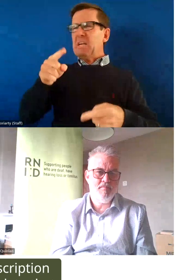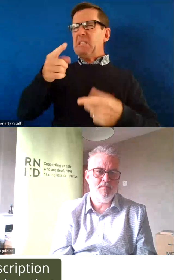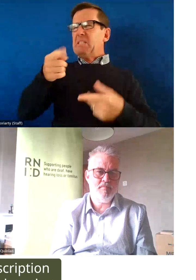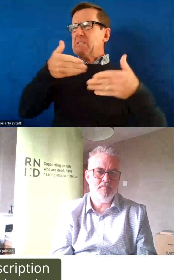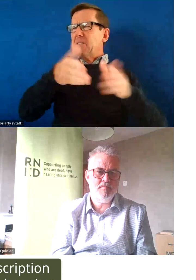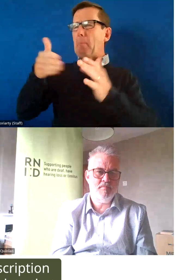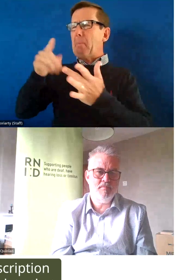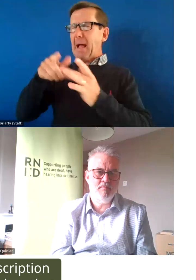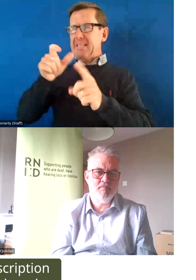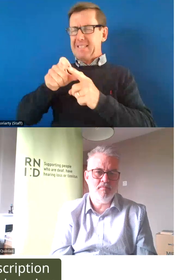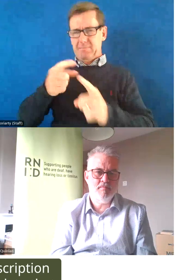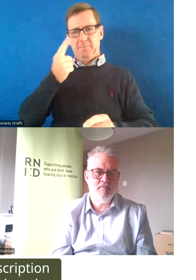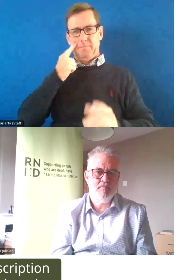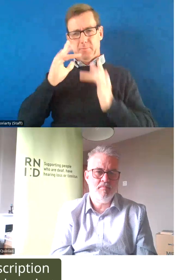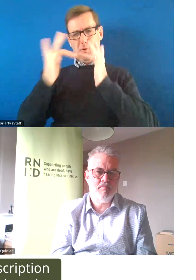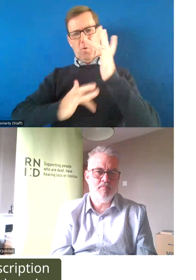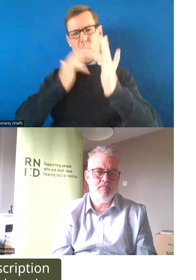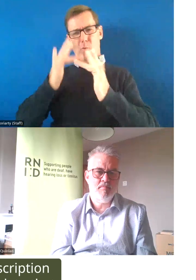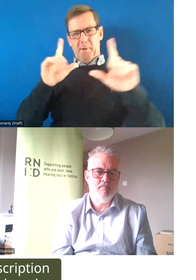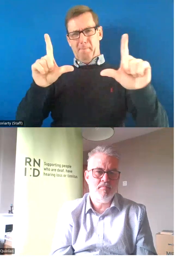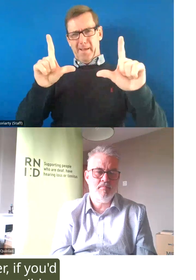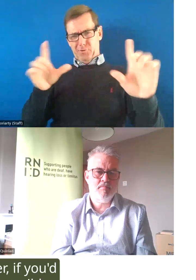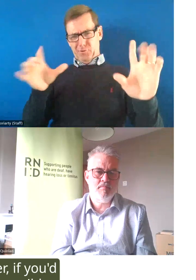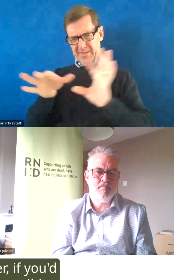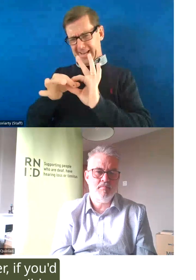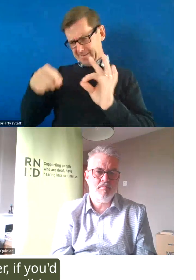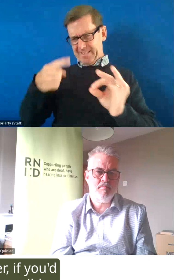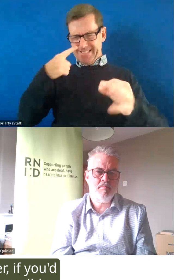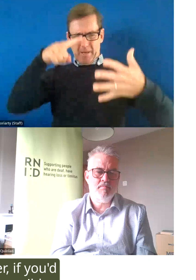website. Again, the description will include a link to that.